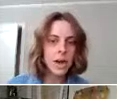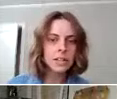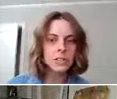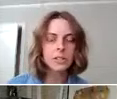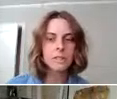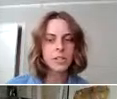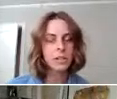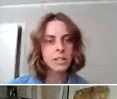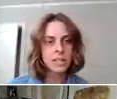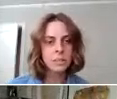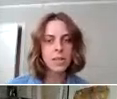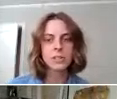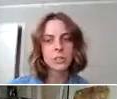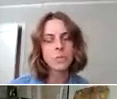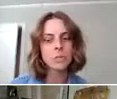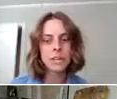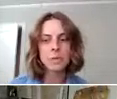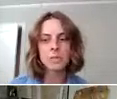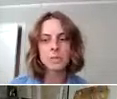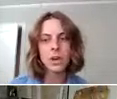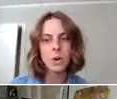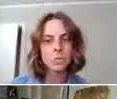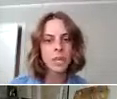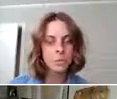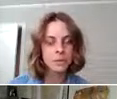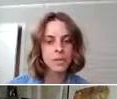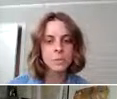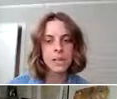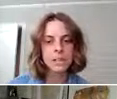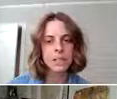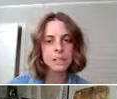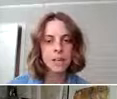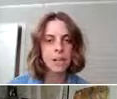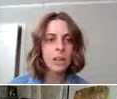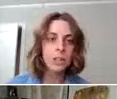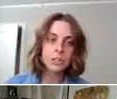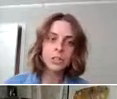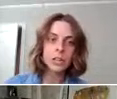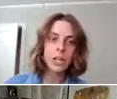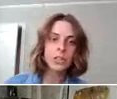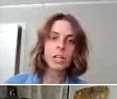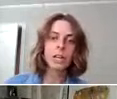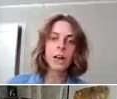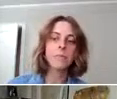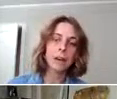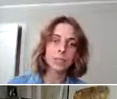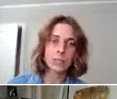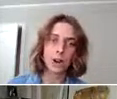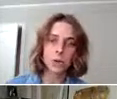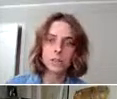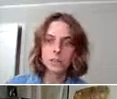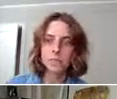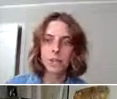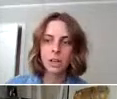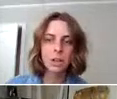east to west, venturing deep into the museums, homes, and preserve spaces that nurtured the creation of thousands